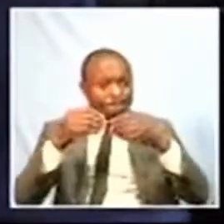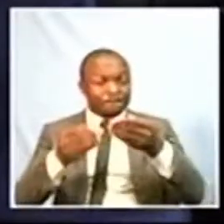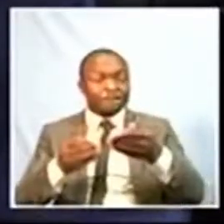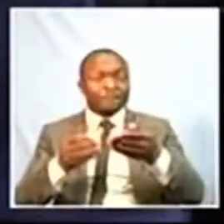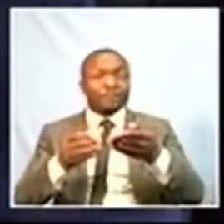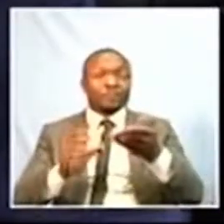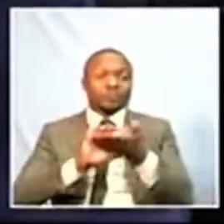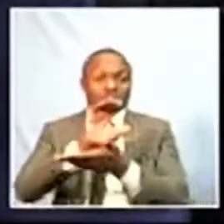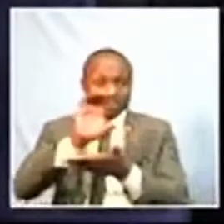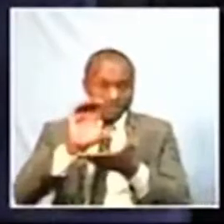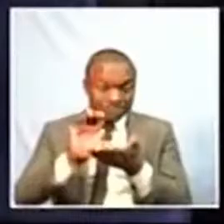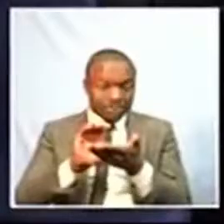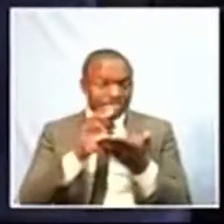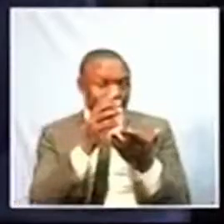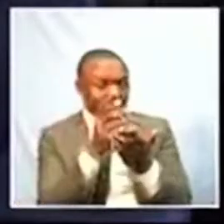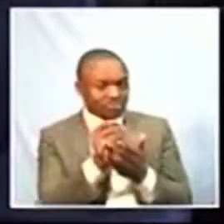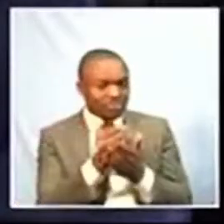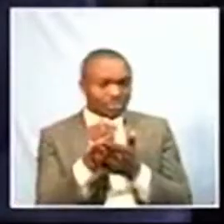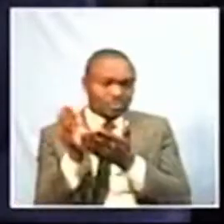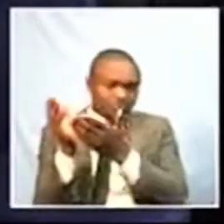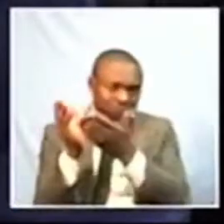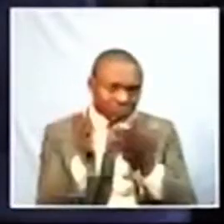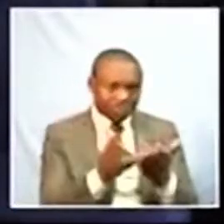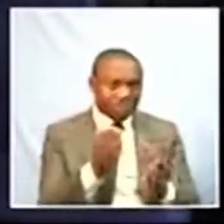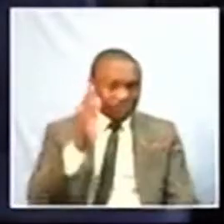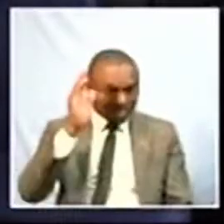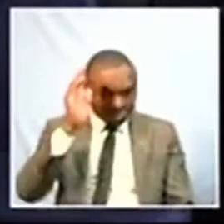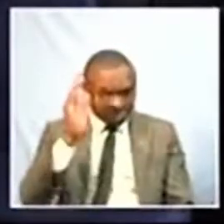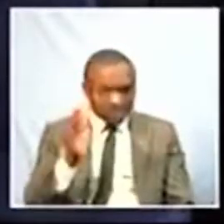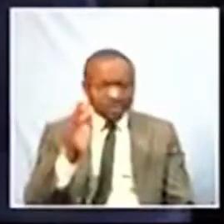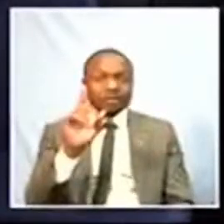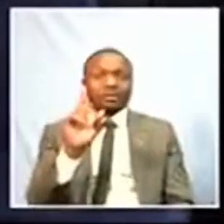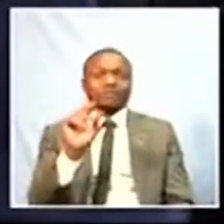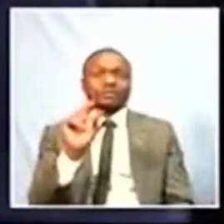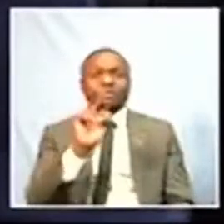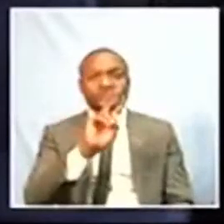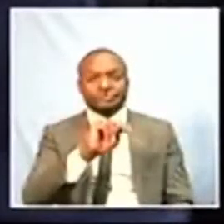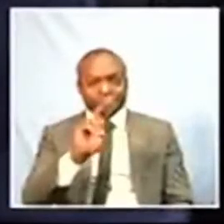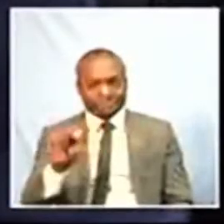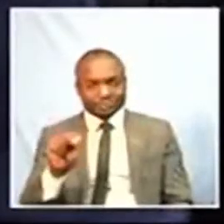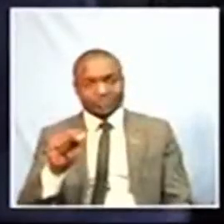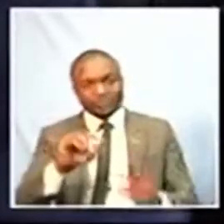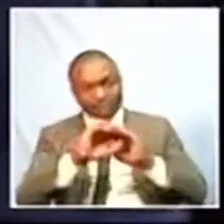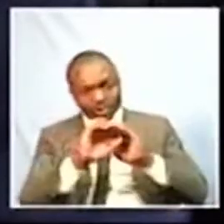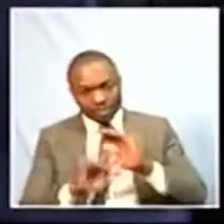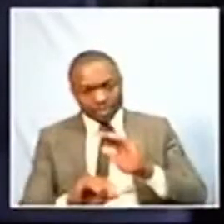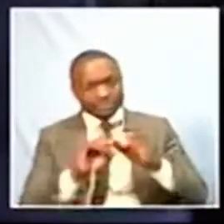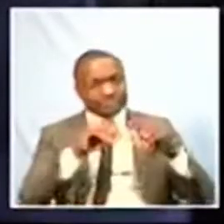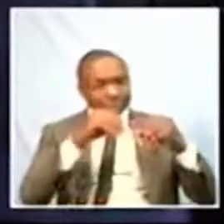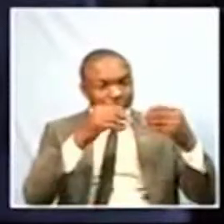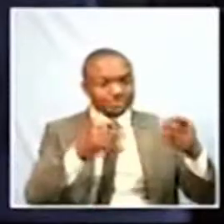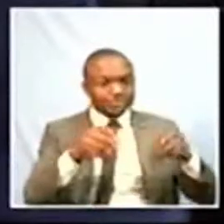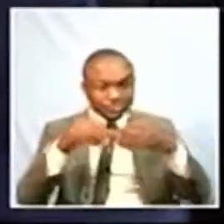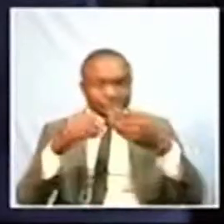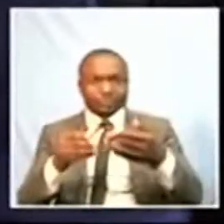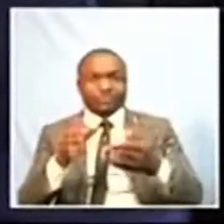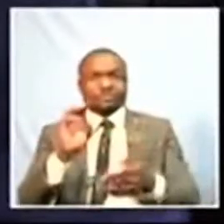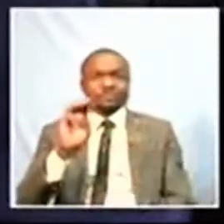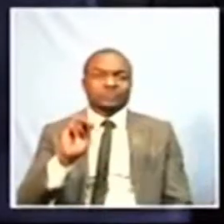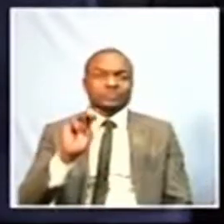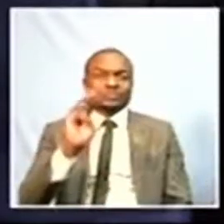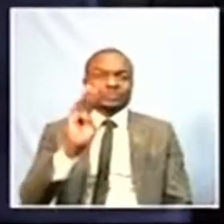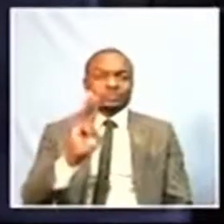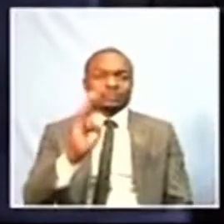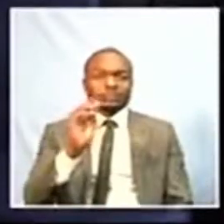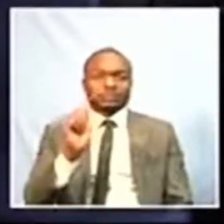to the funds brought forward from the year 2022, and the under expenditure from Mbabala constituency